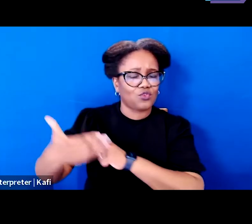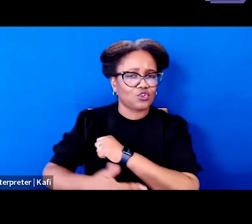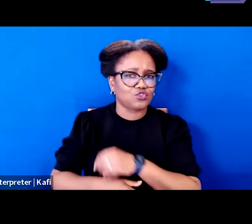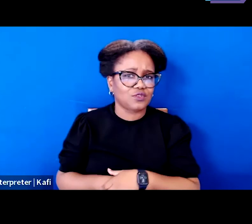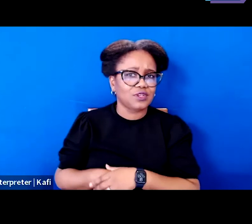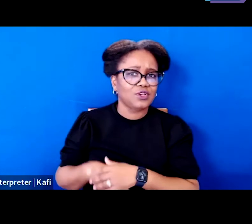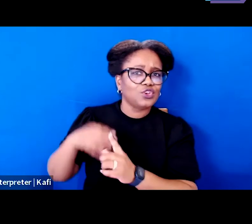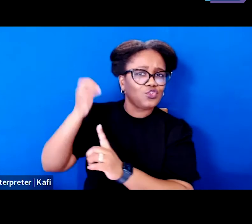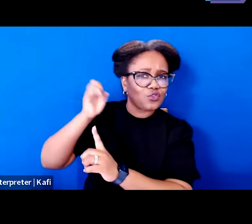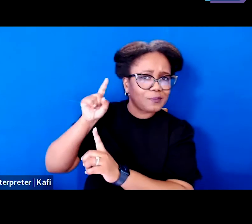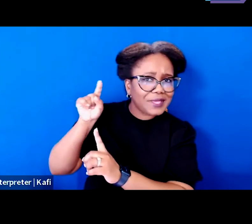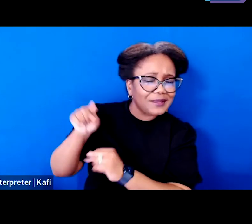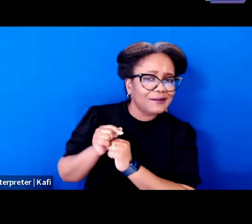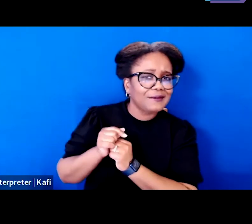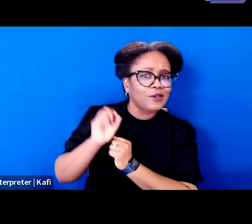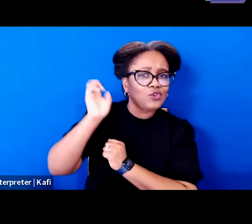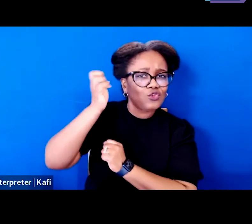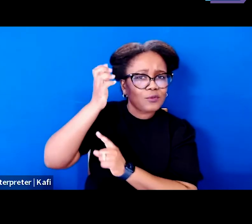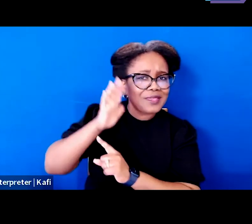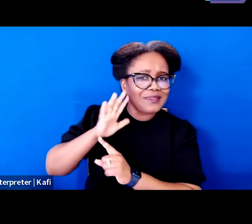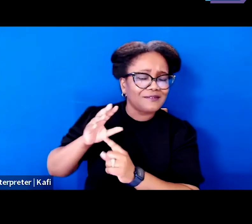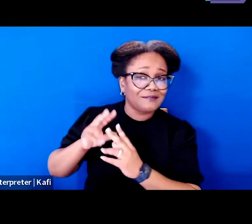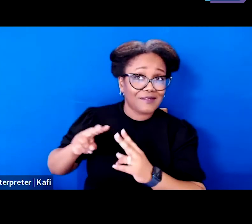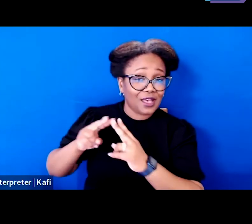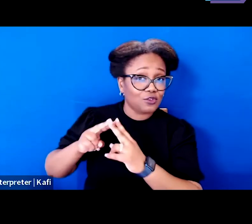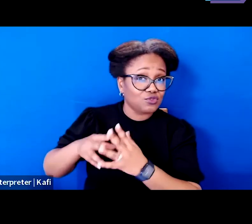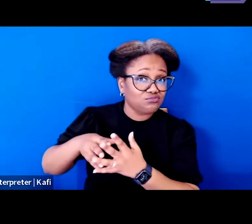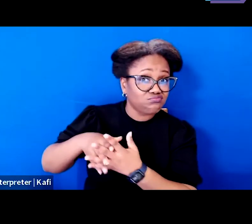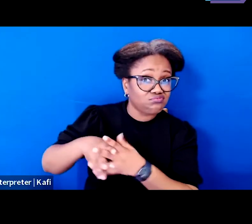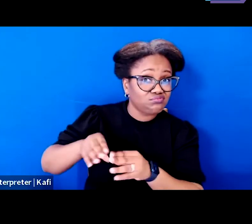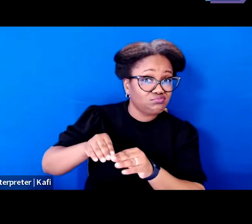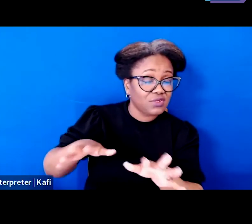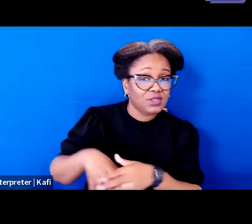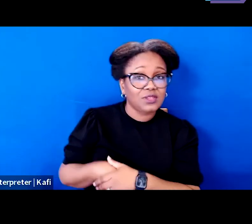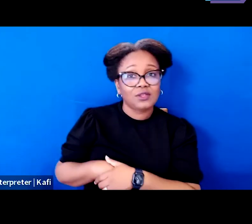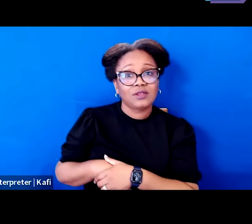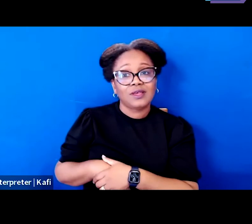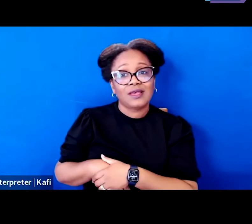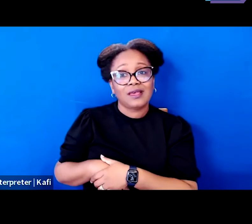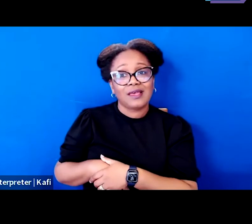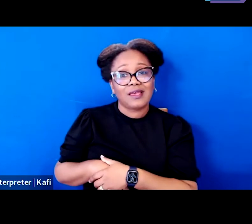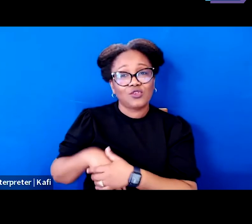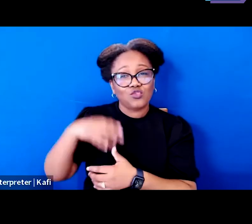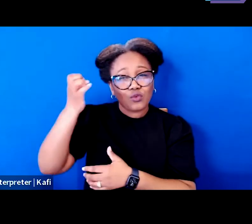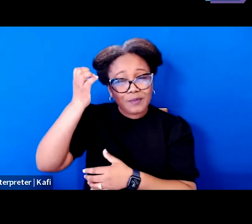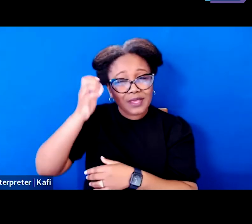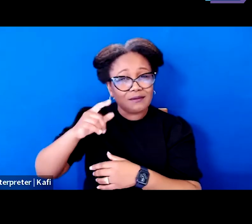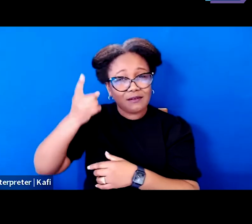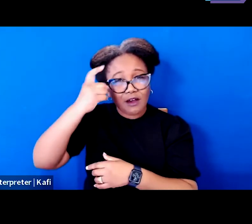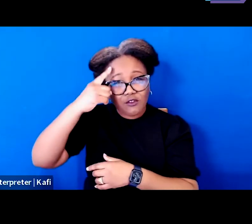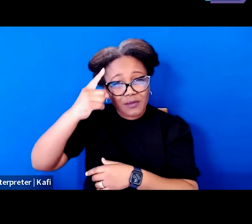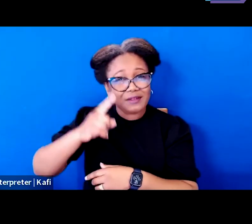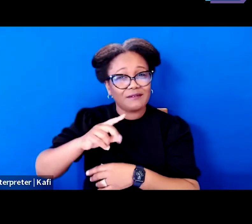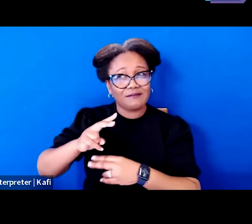understanding of colonization. I want to talk about colonization in the question about migration,